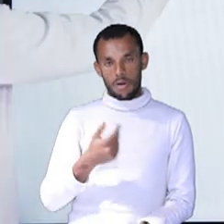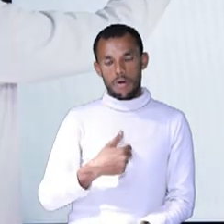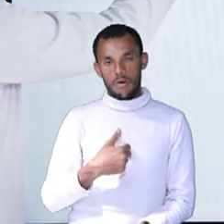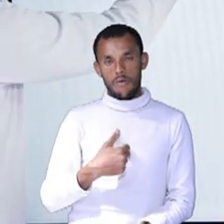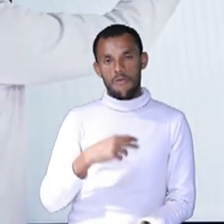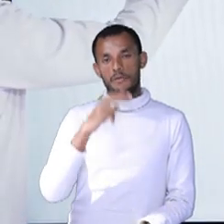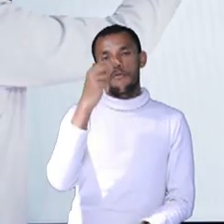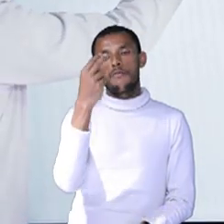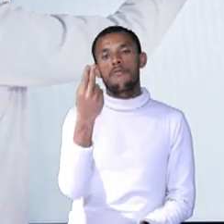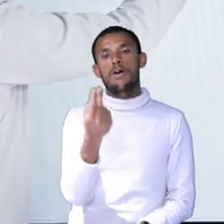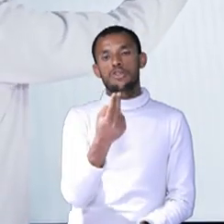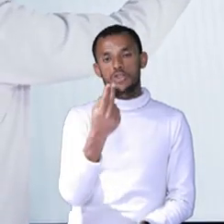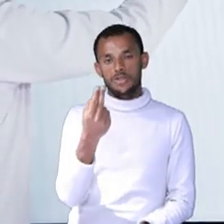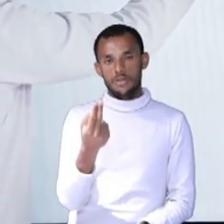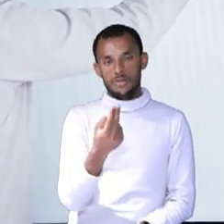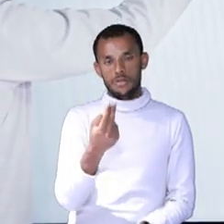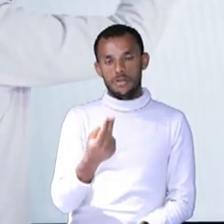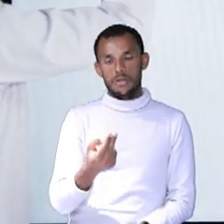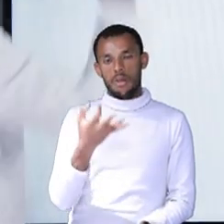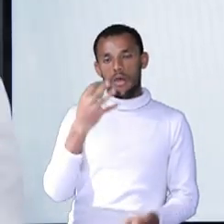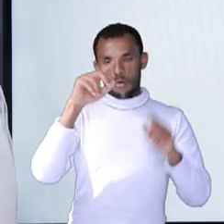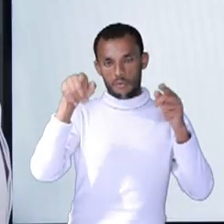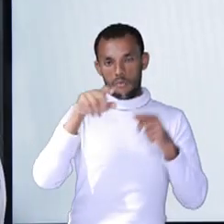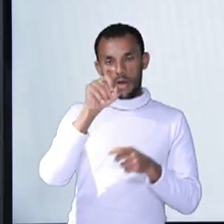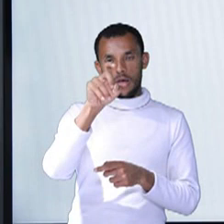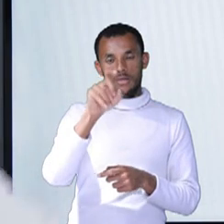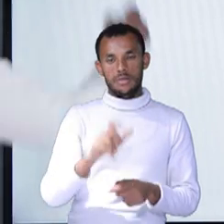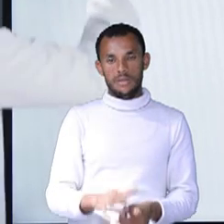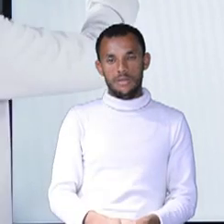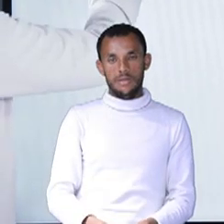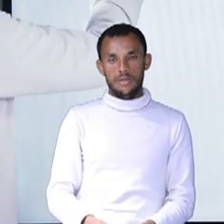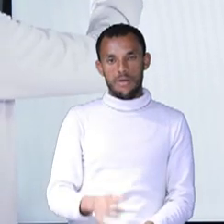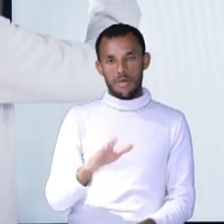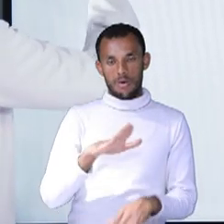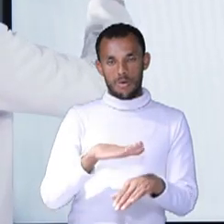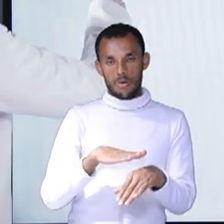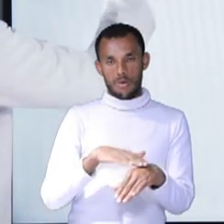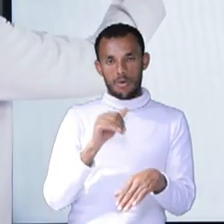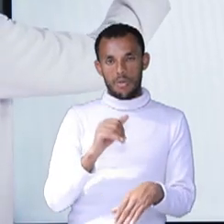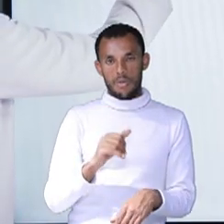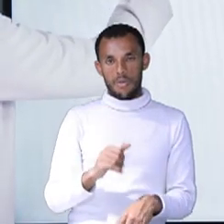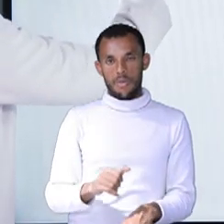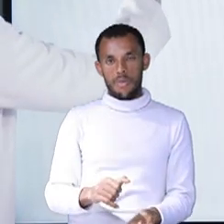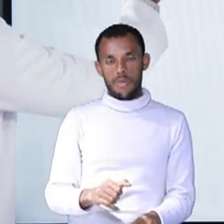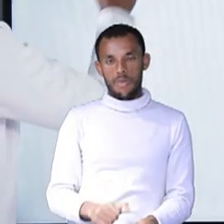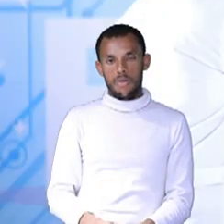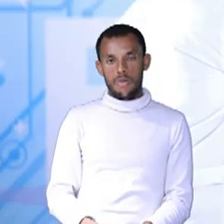a function f of x on